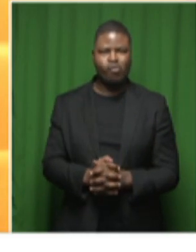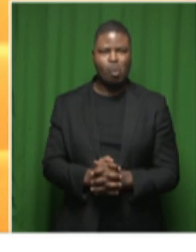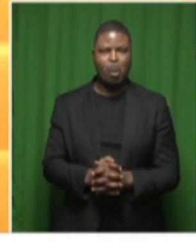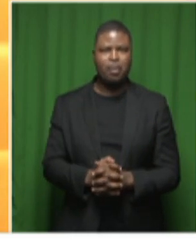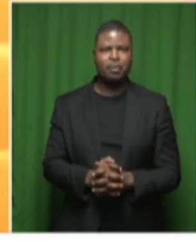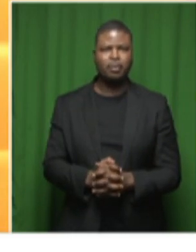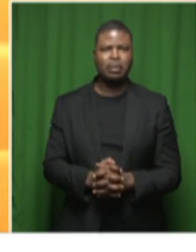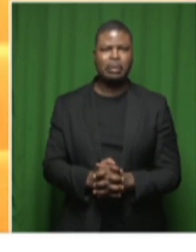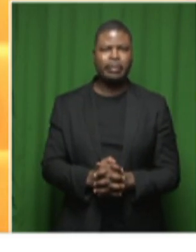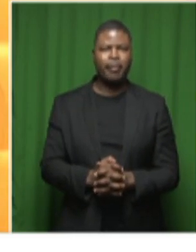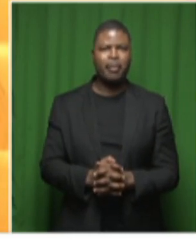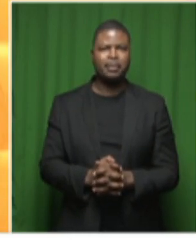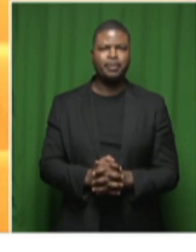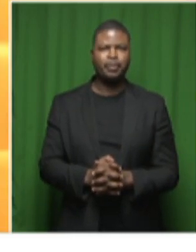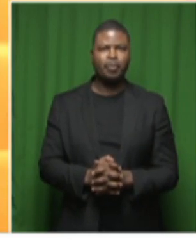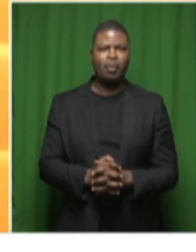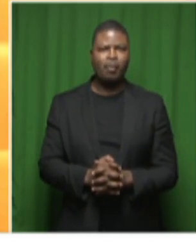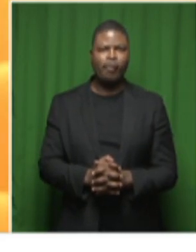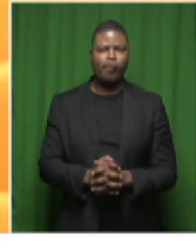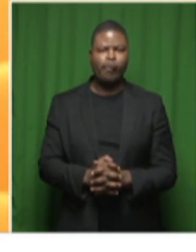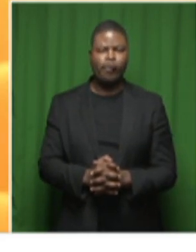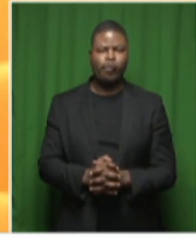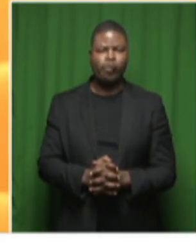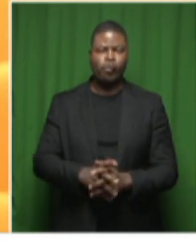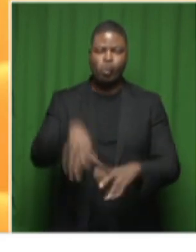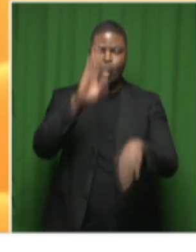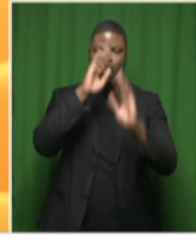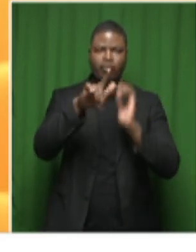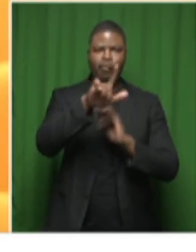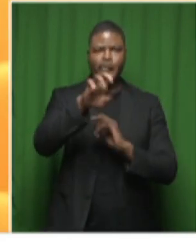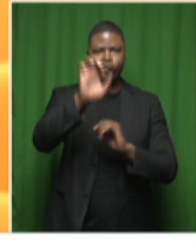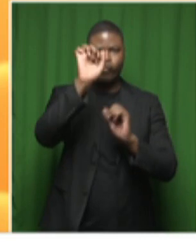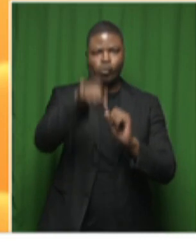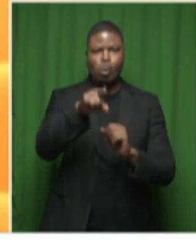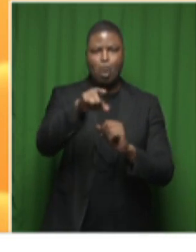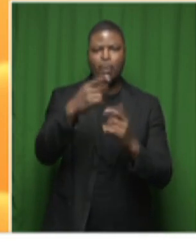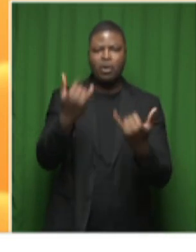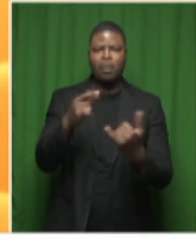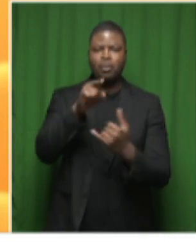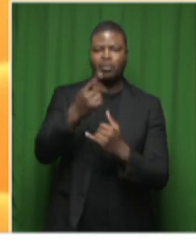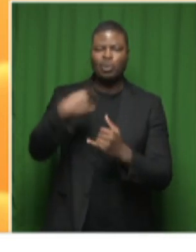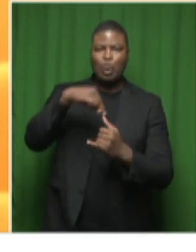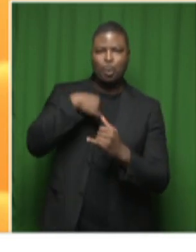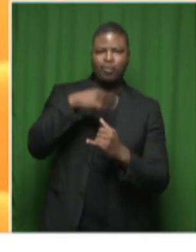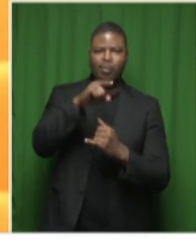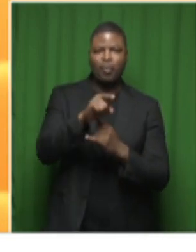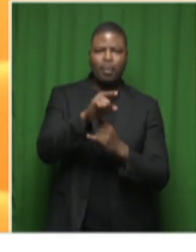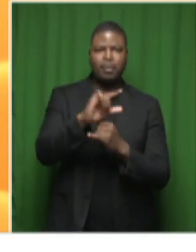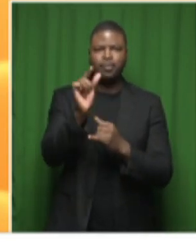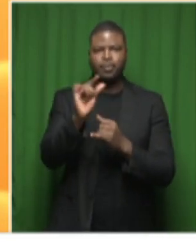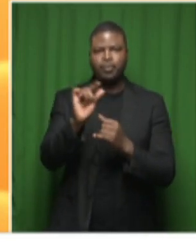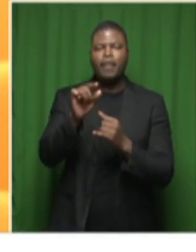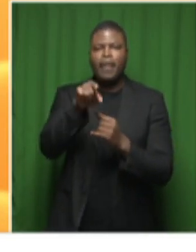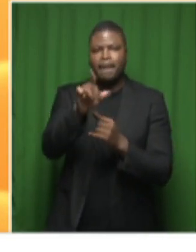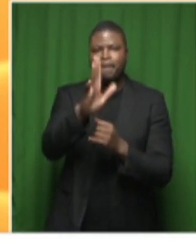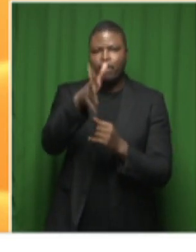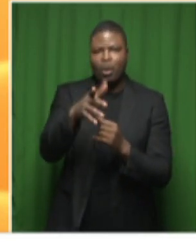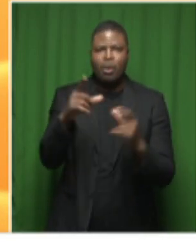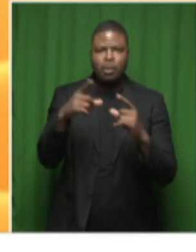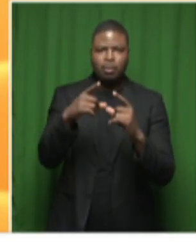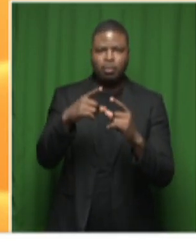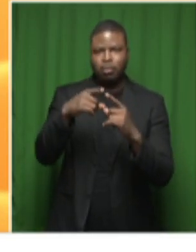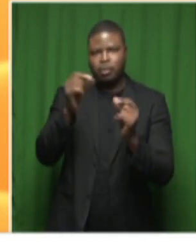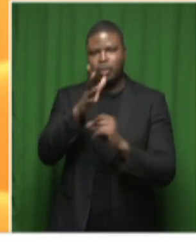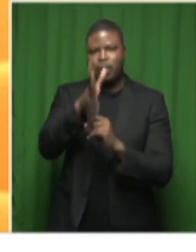Good morning, Leanne, to you and the viewers. Yes, we are past the halfway mark of the 7th SATB conference in Durban. And I just want to start